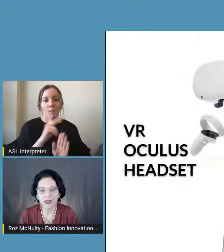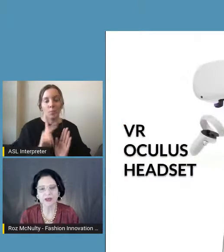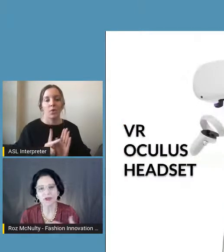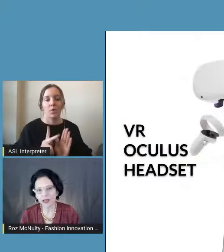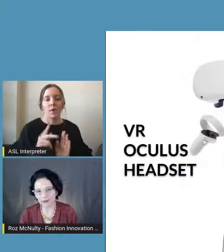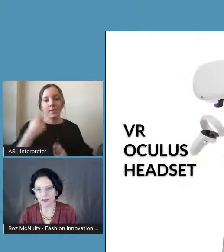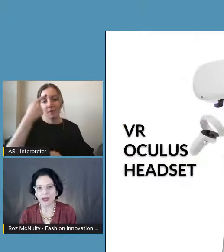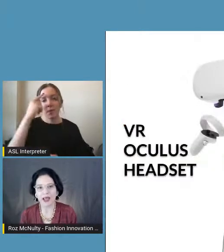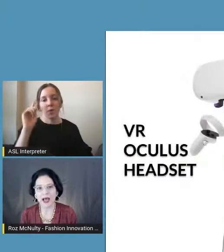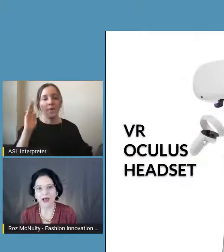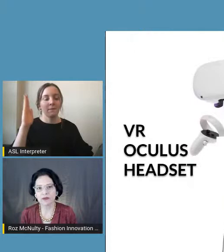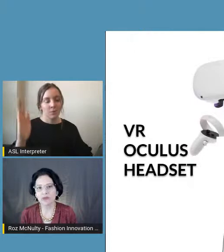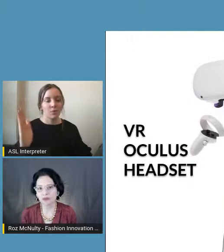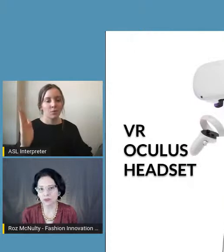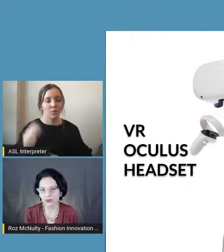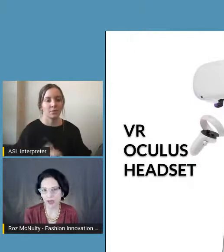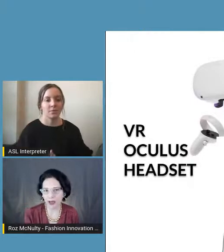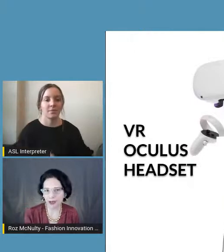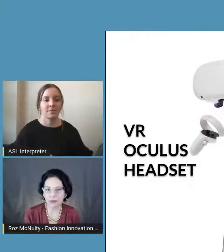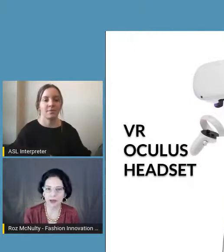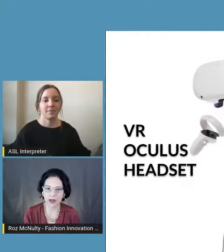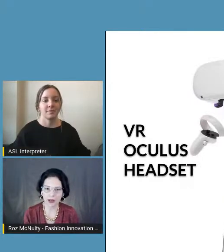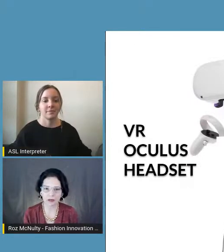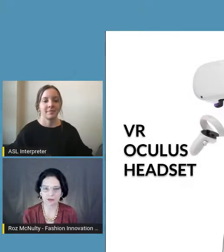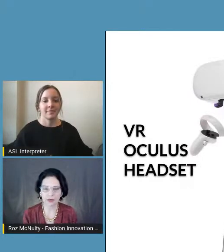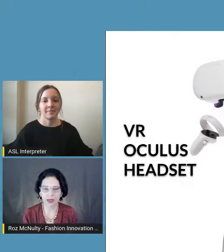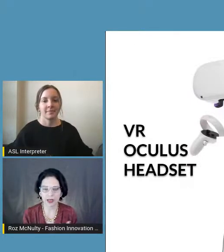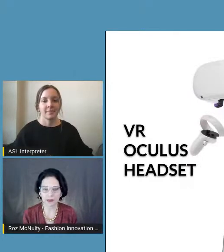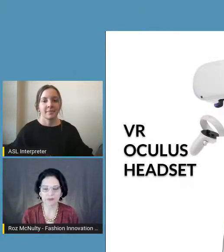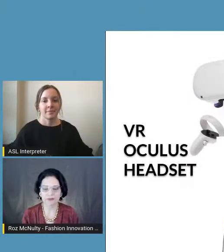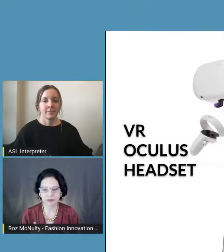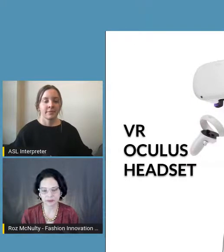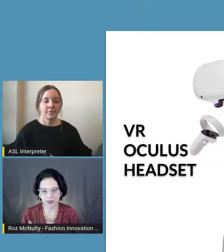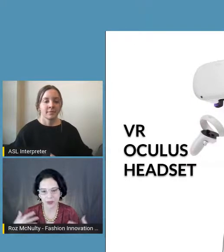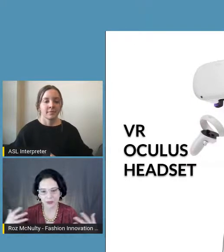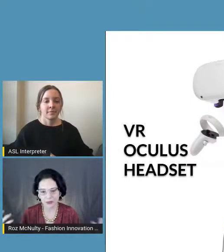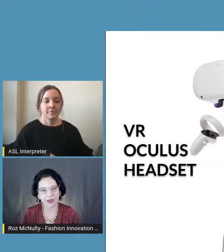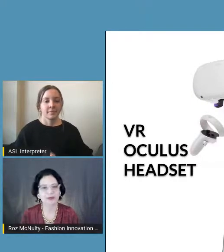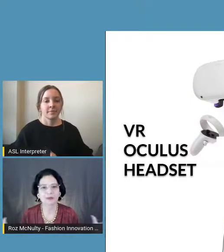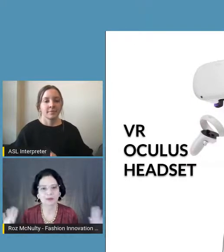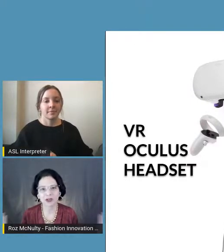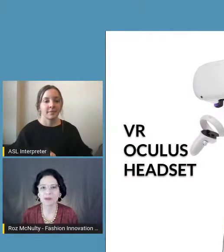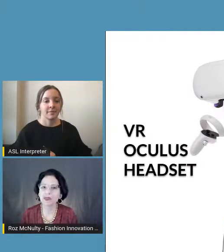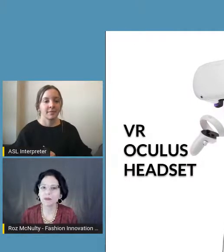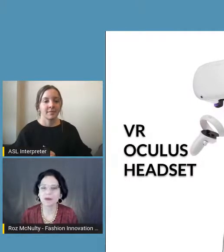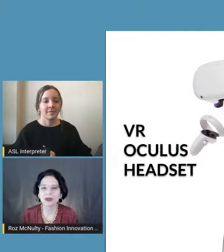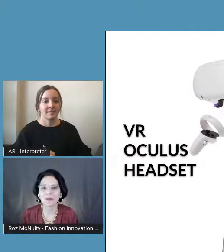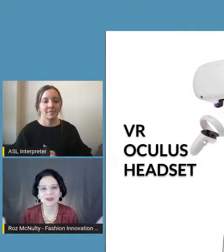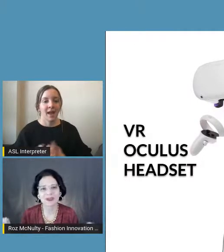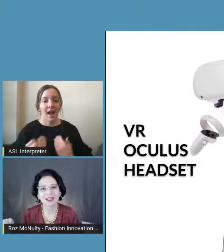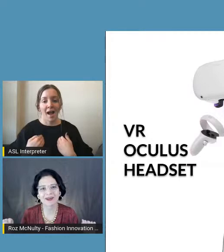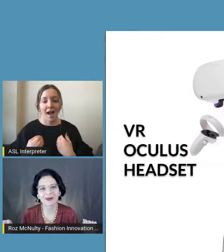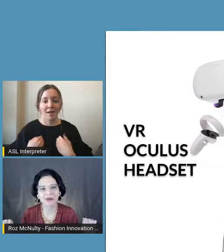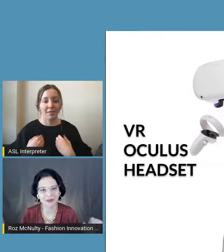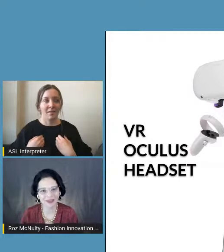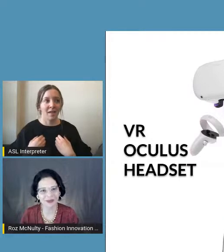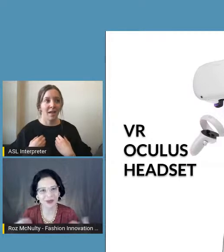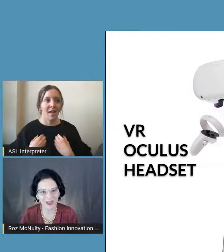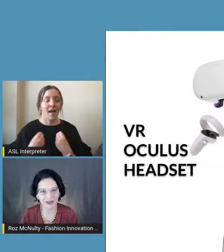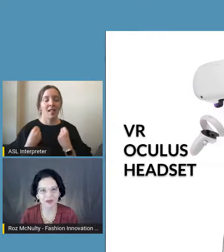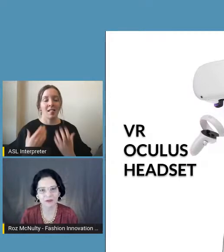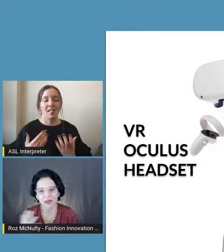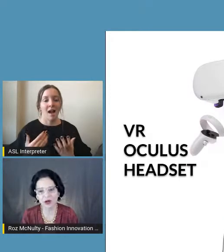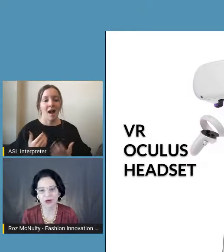future. So yes, I have, with the help of lots of special people that I'll mention later